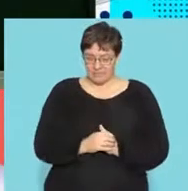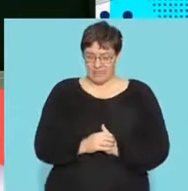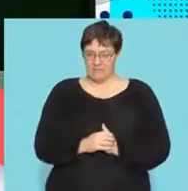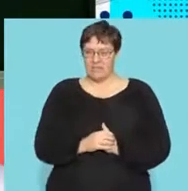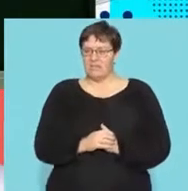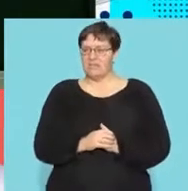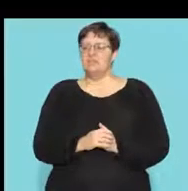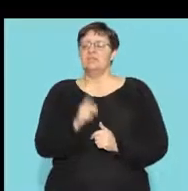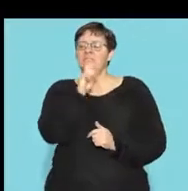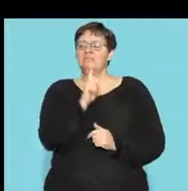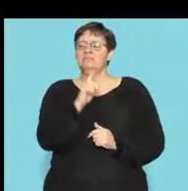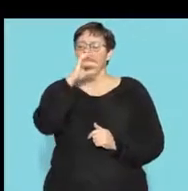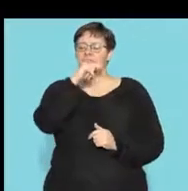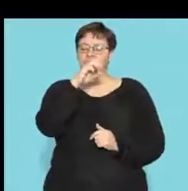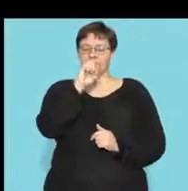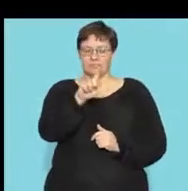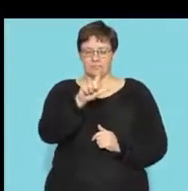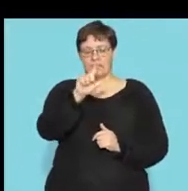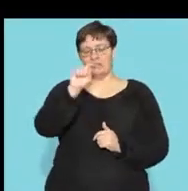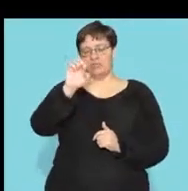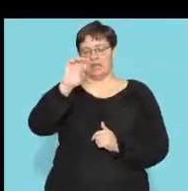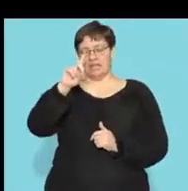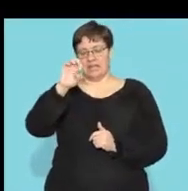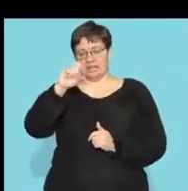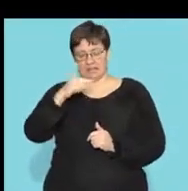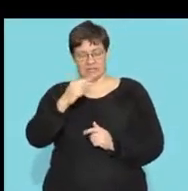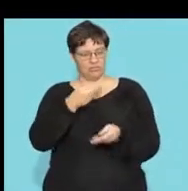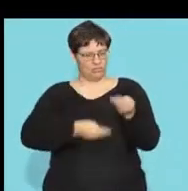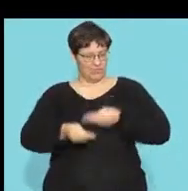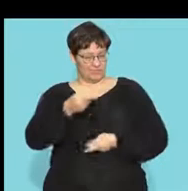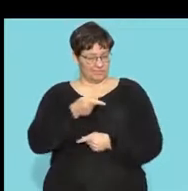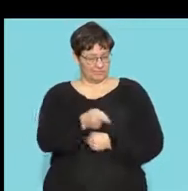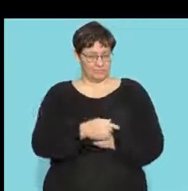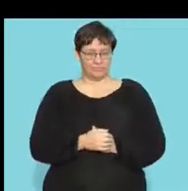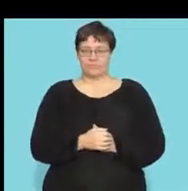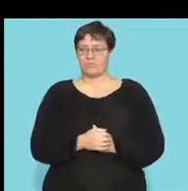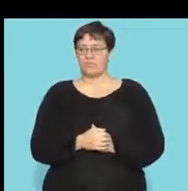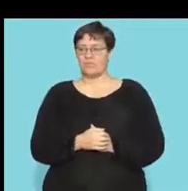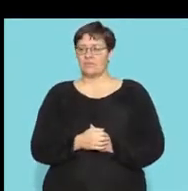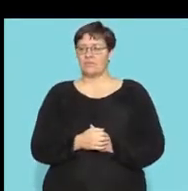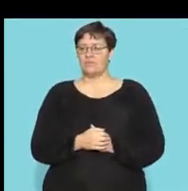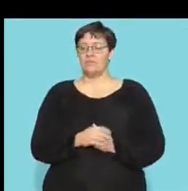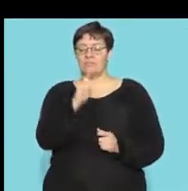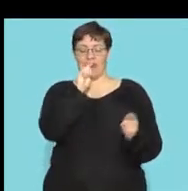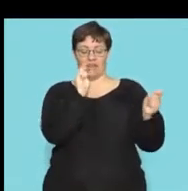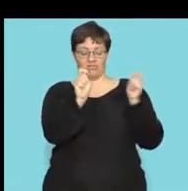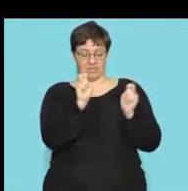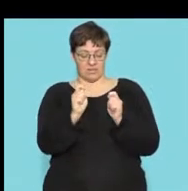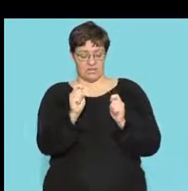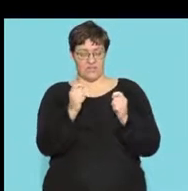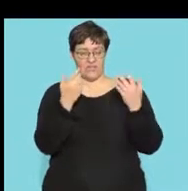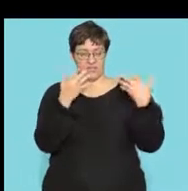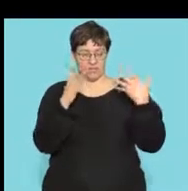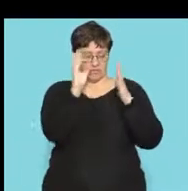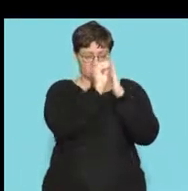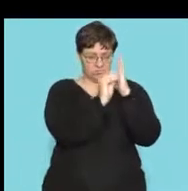have information relating to global trading, right? And we know that we're completing the adjustments, so here